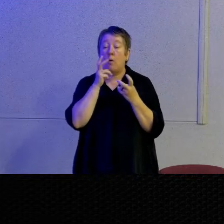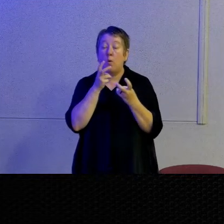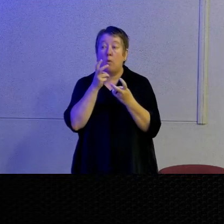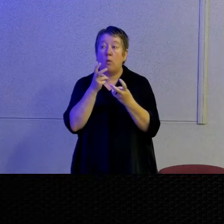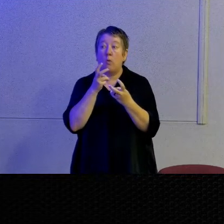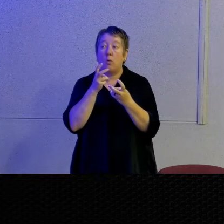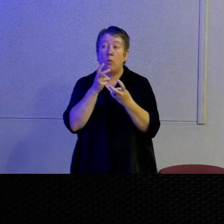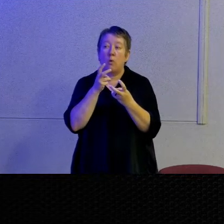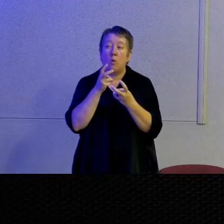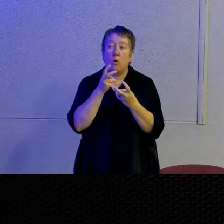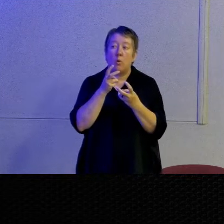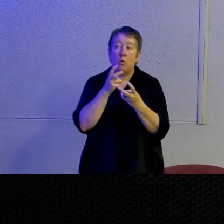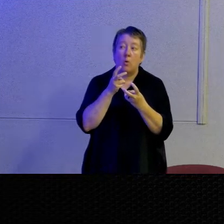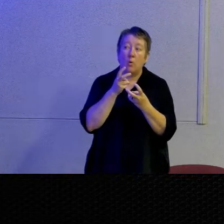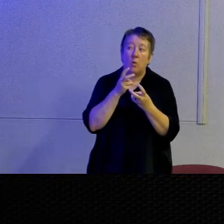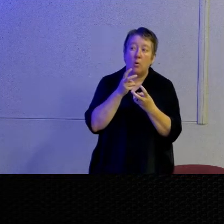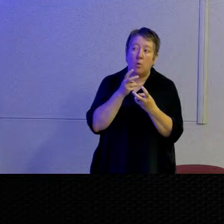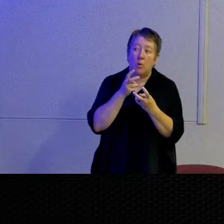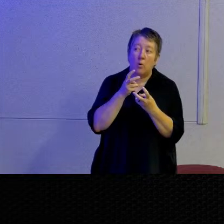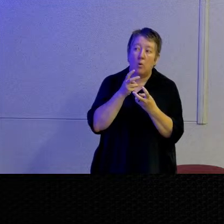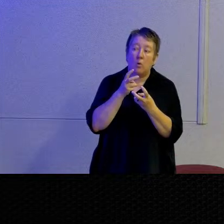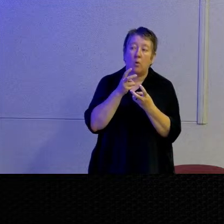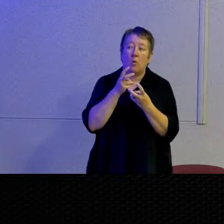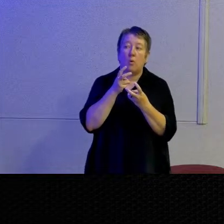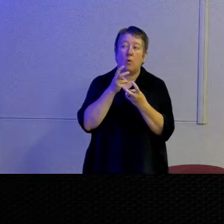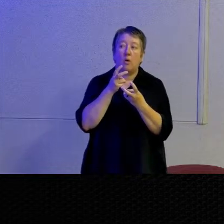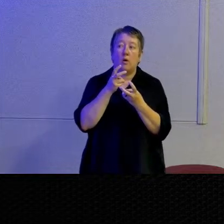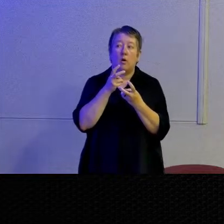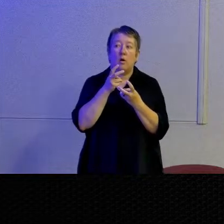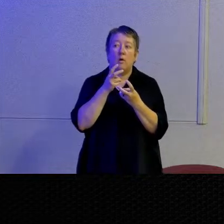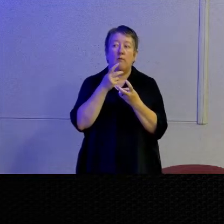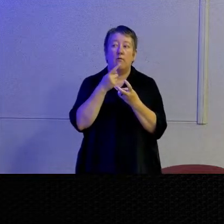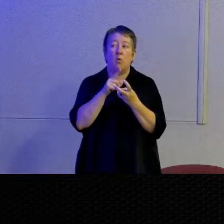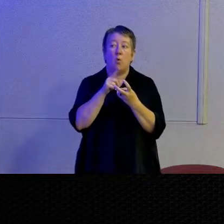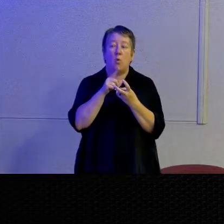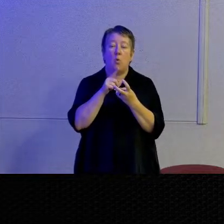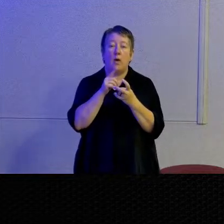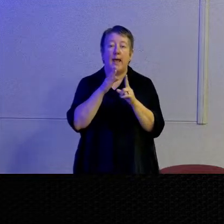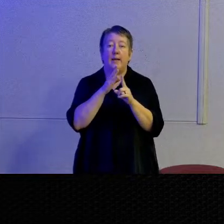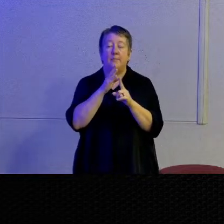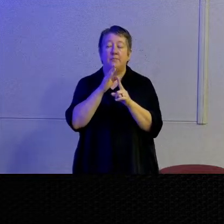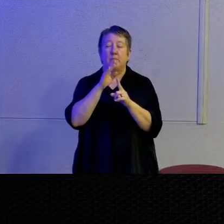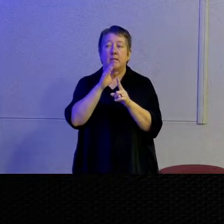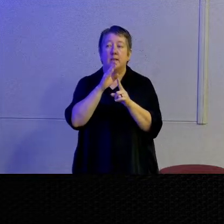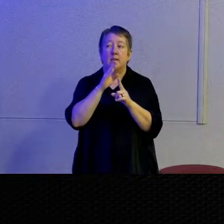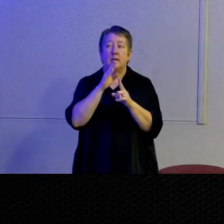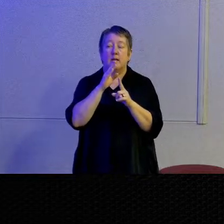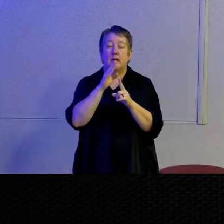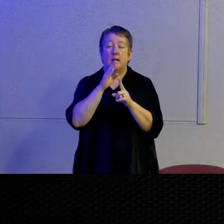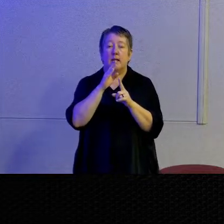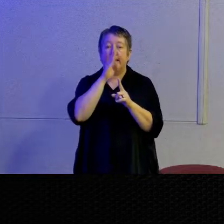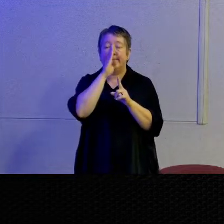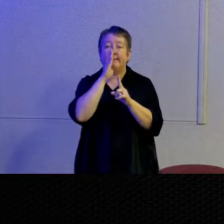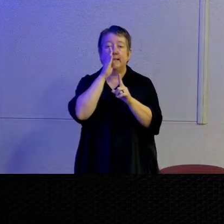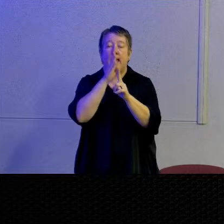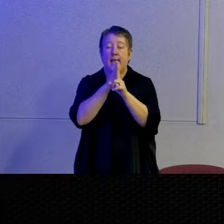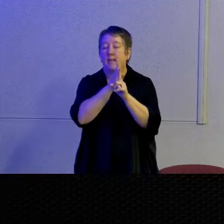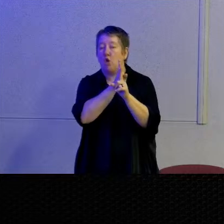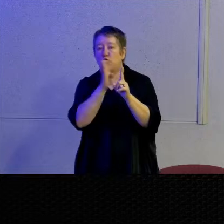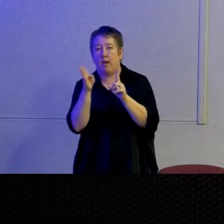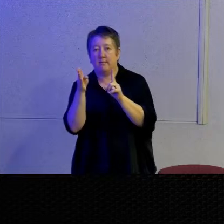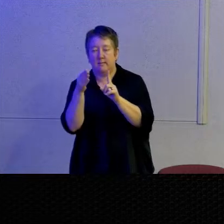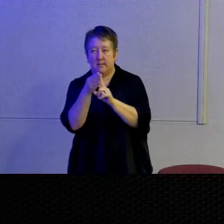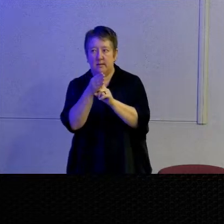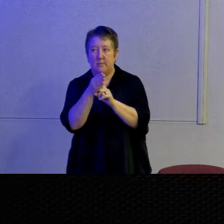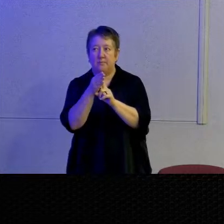effects, will be needed in order to secure victory. The direct and the indirect lead on to each other in